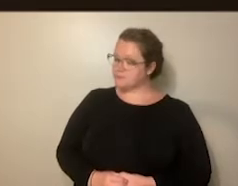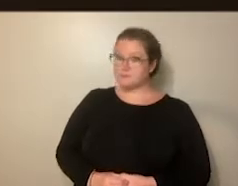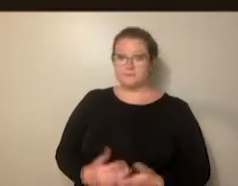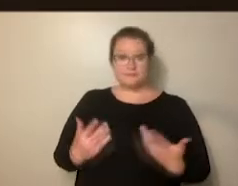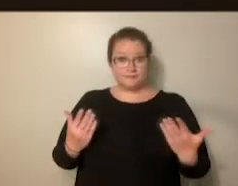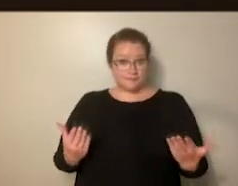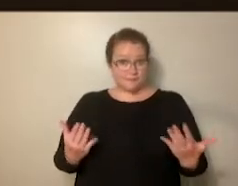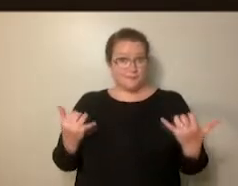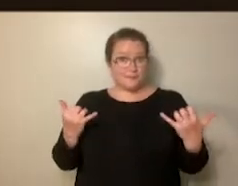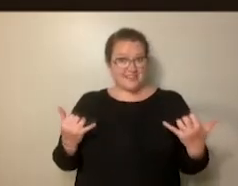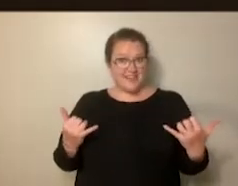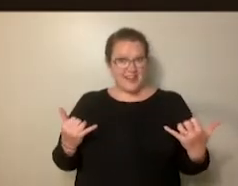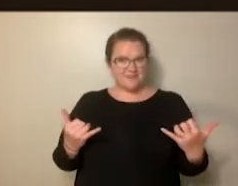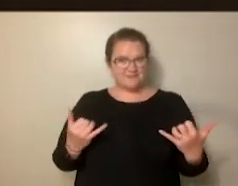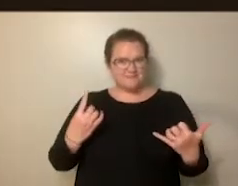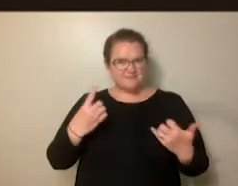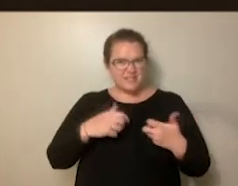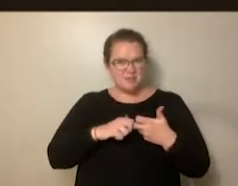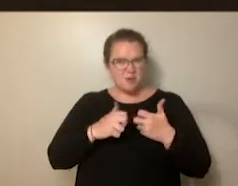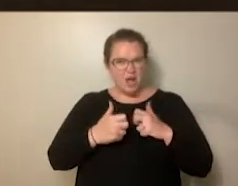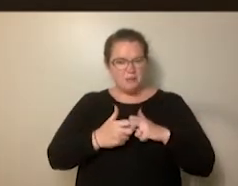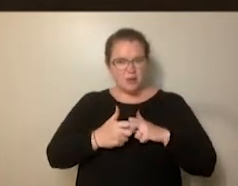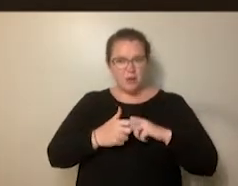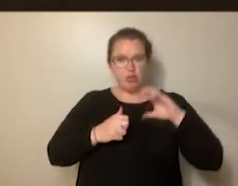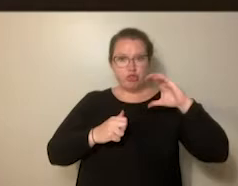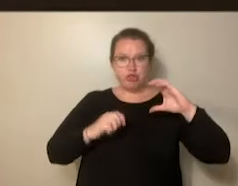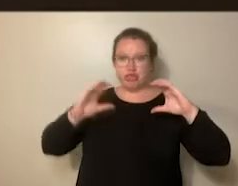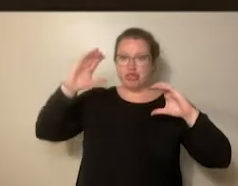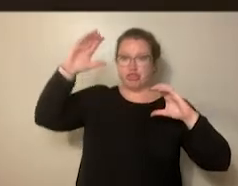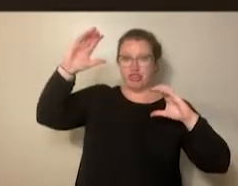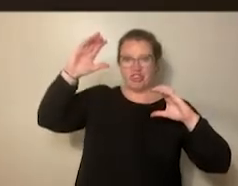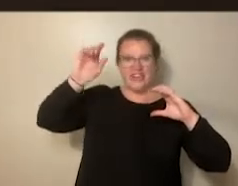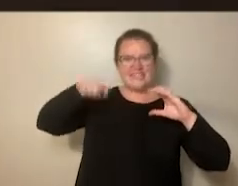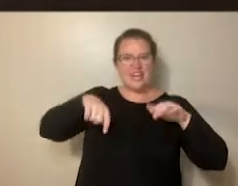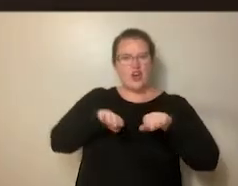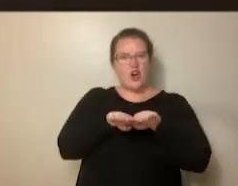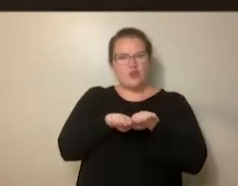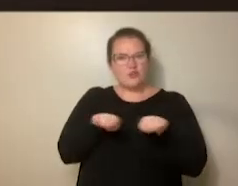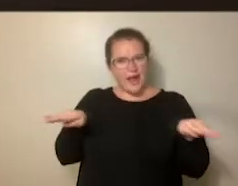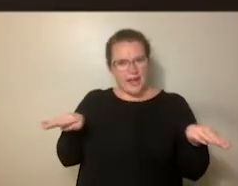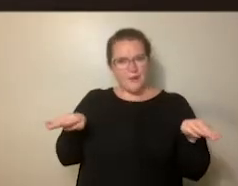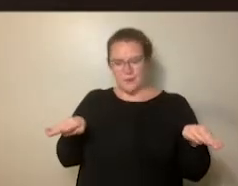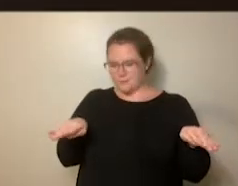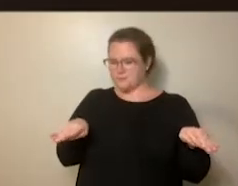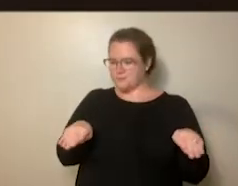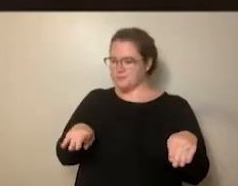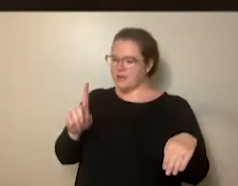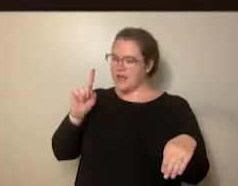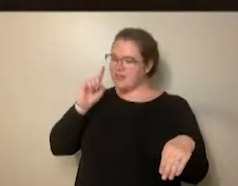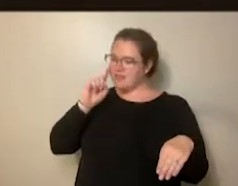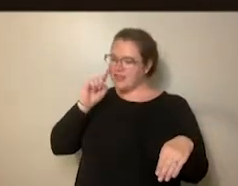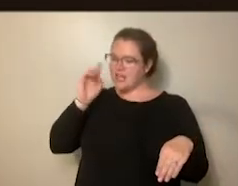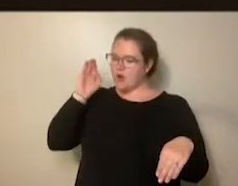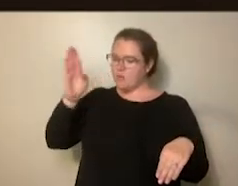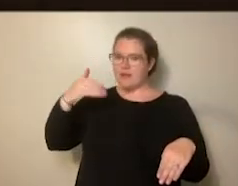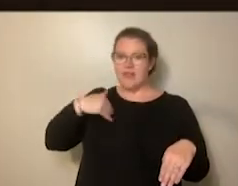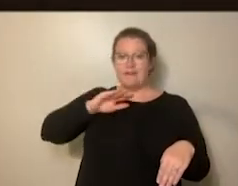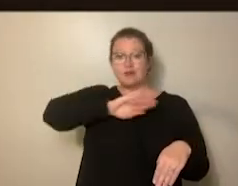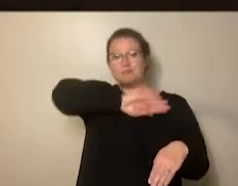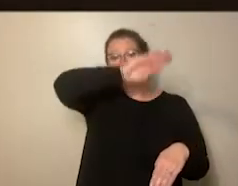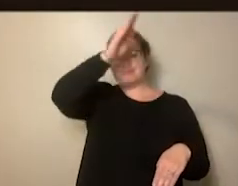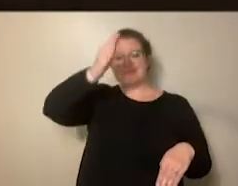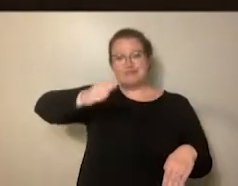Now, I still have the problem of the items floating around, so let's draw the ground. I think my farm is going to live on a rolling